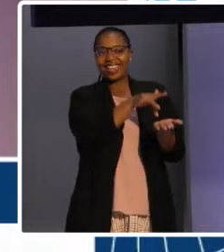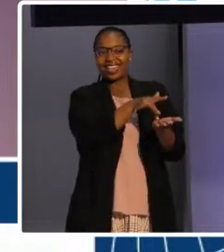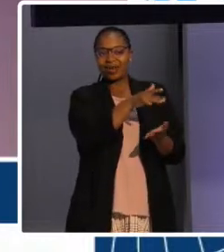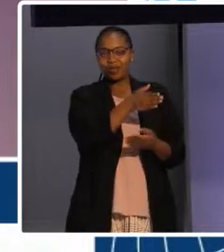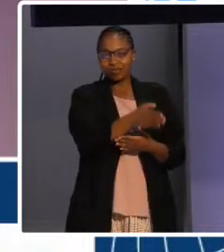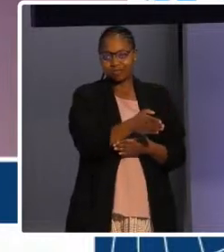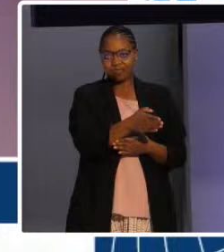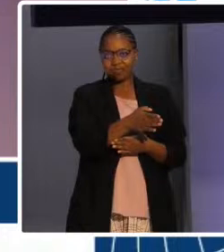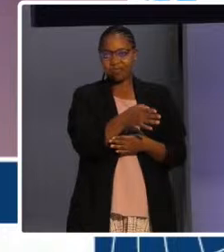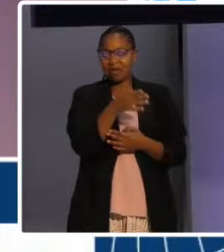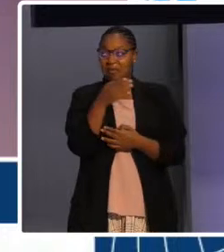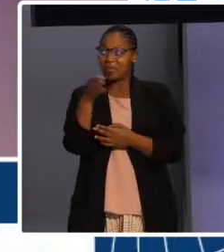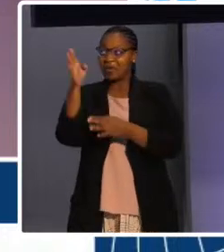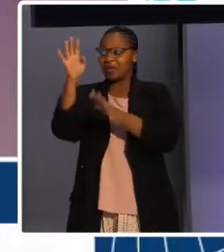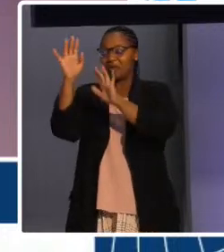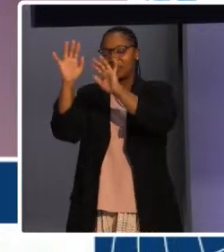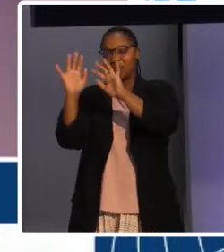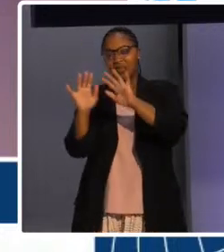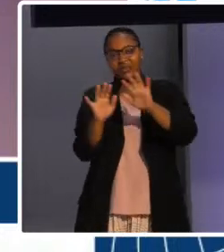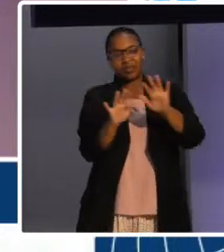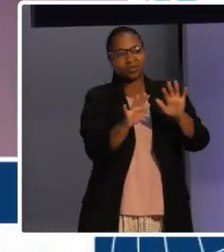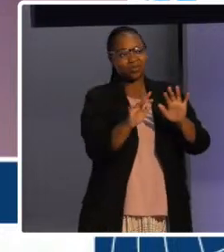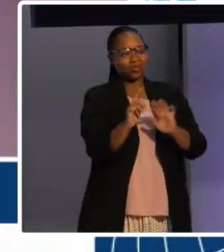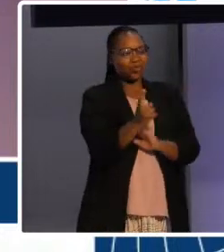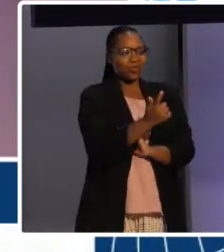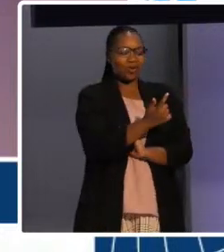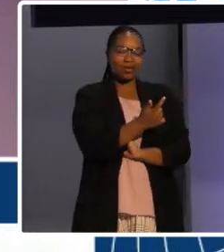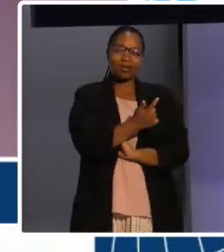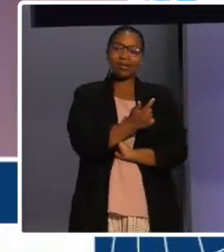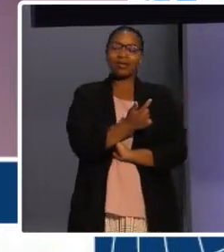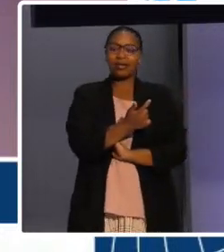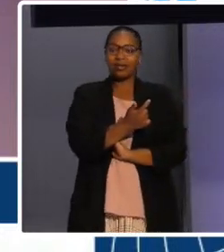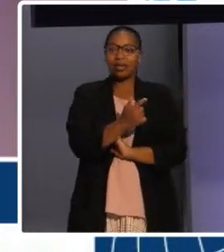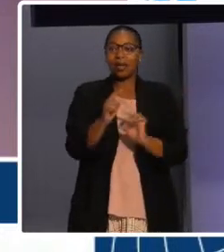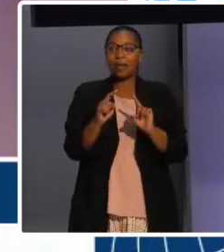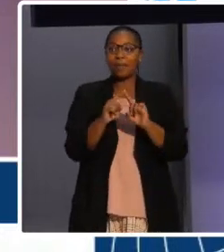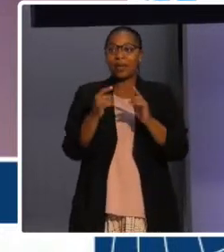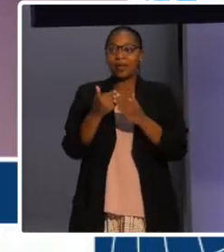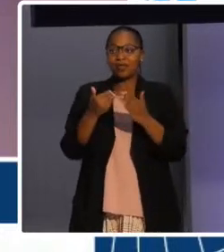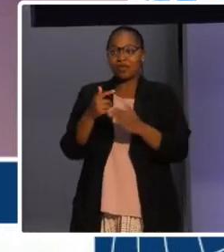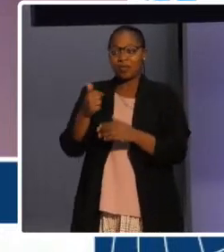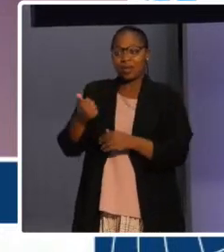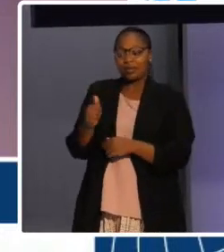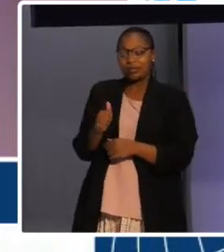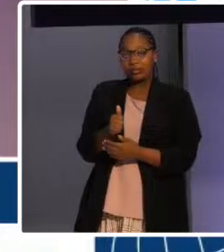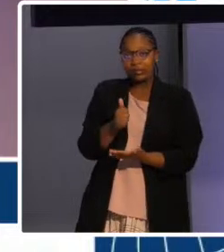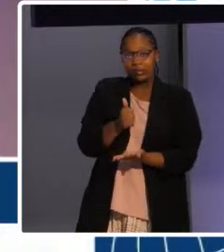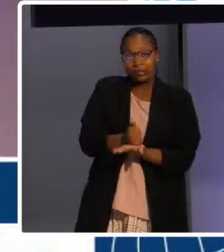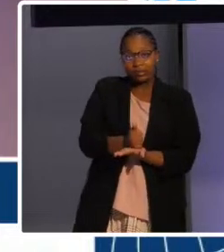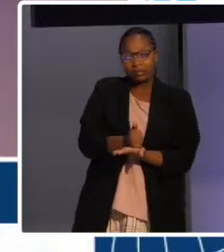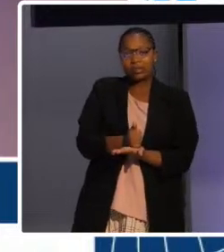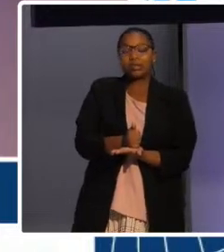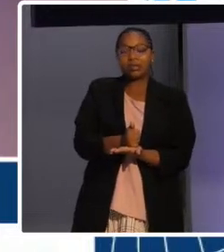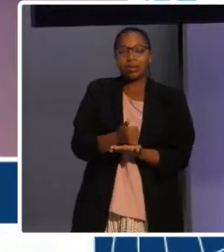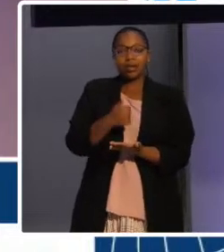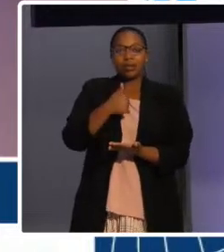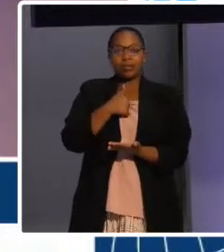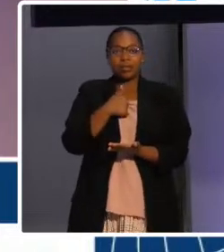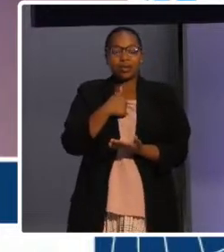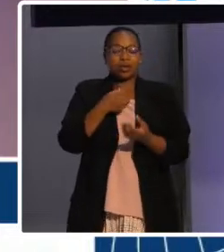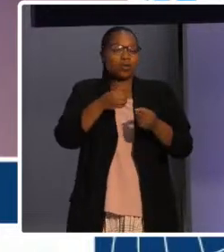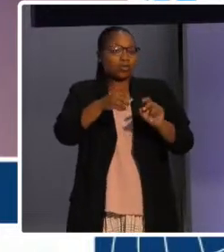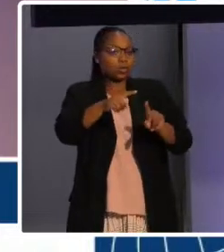May God bless you all. But before sitting down, let me take this